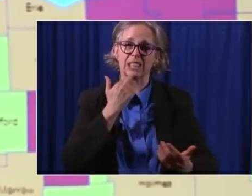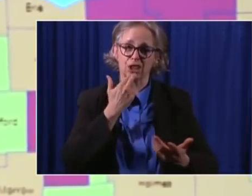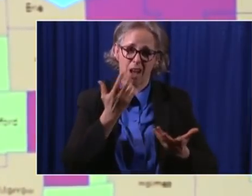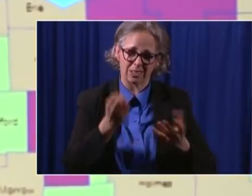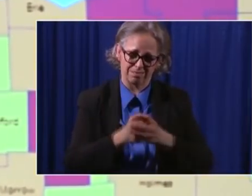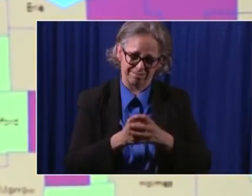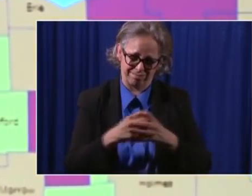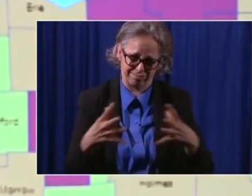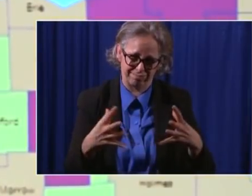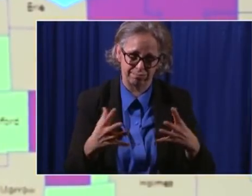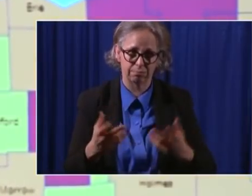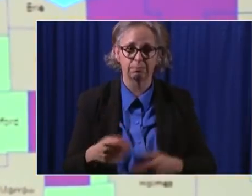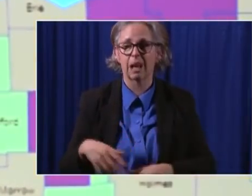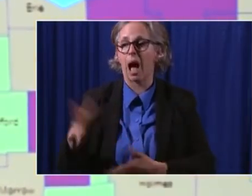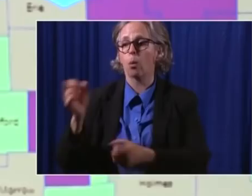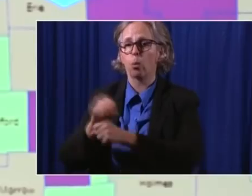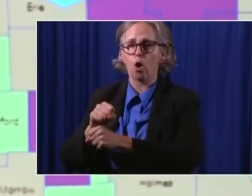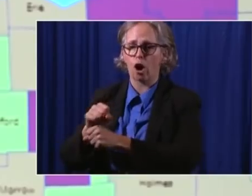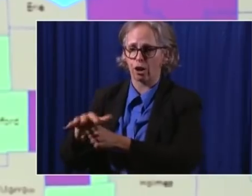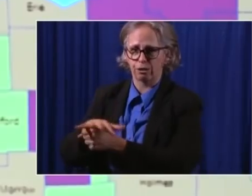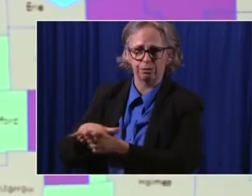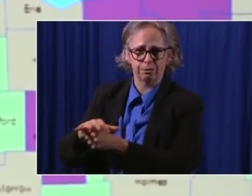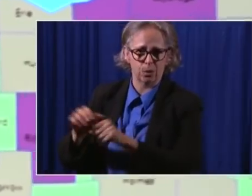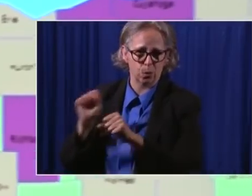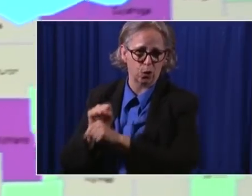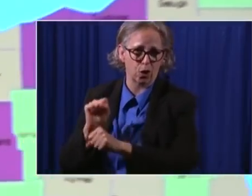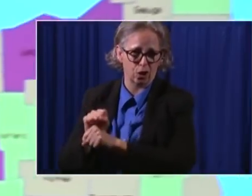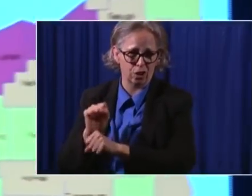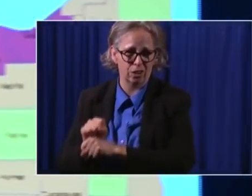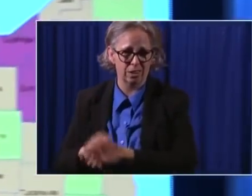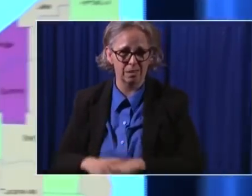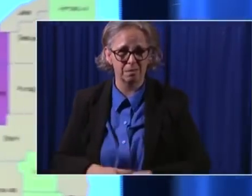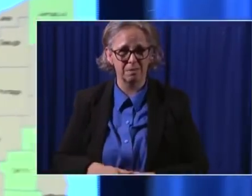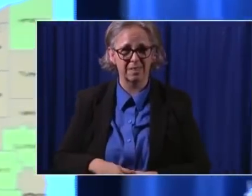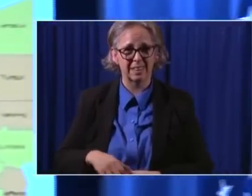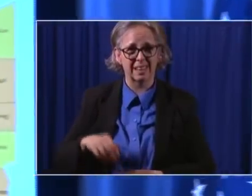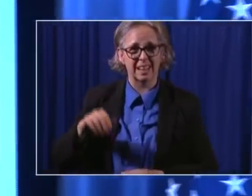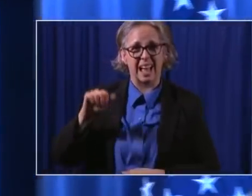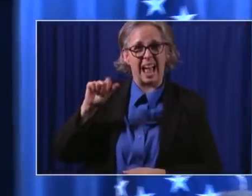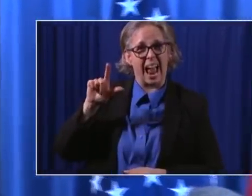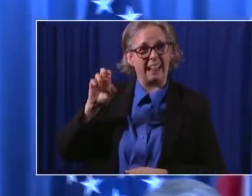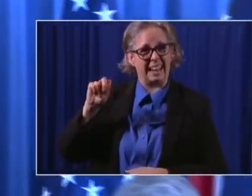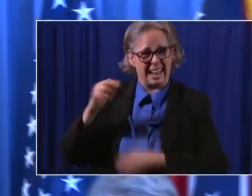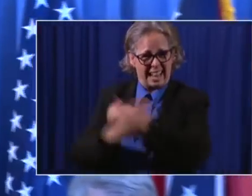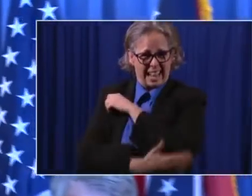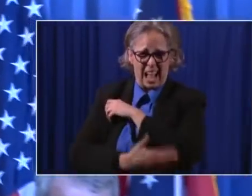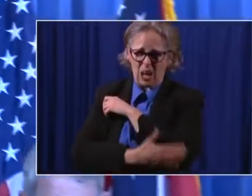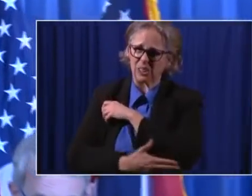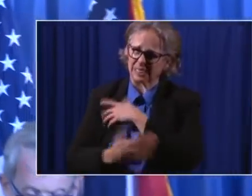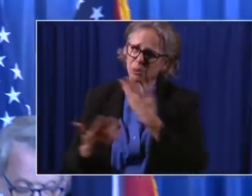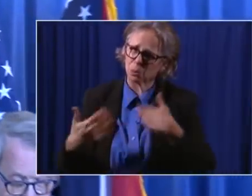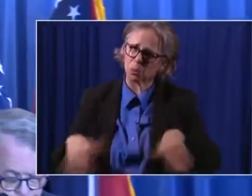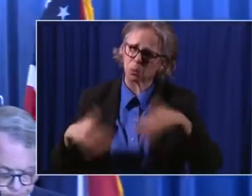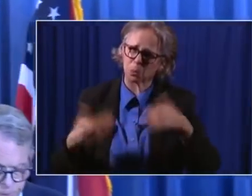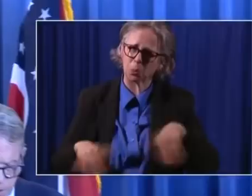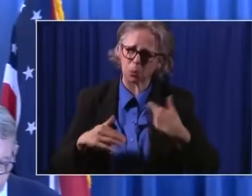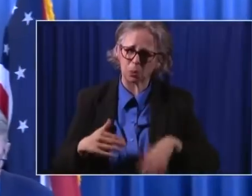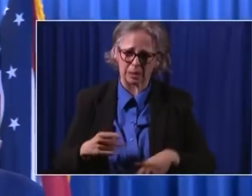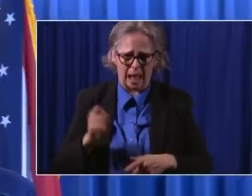workplace. Allen County has reached a tipping point regarding this virus, hitting majority of our indicators. Delaware